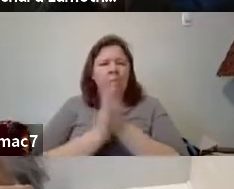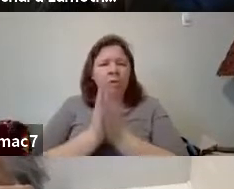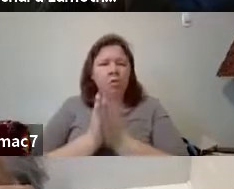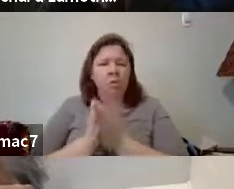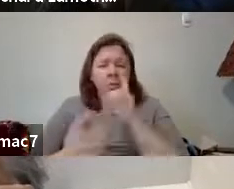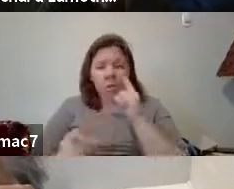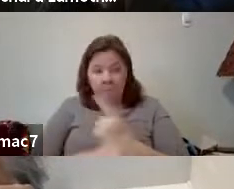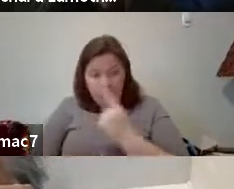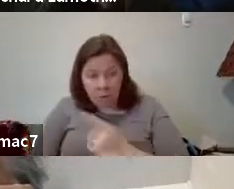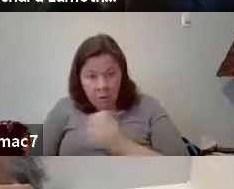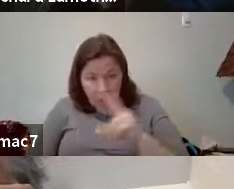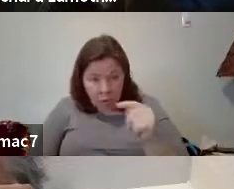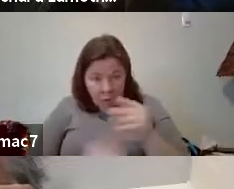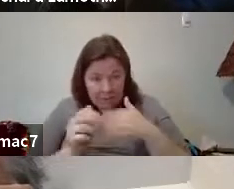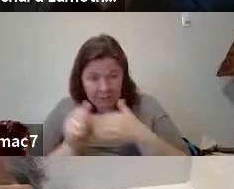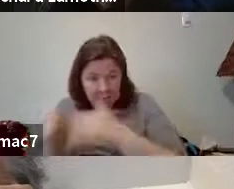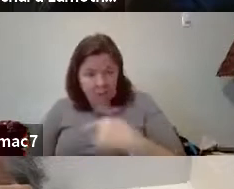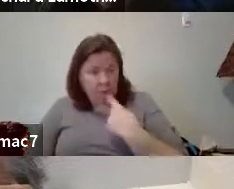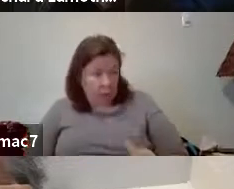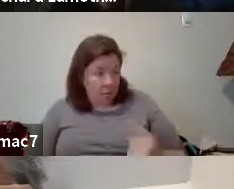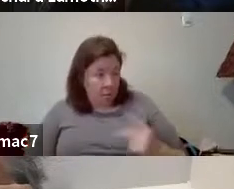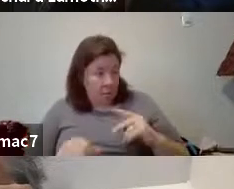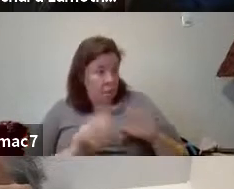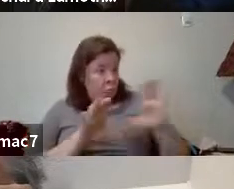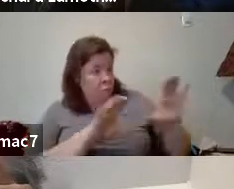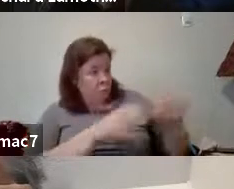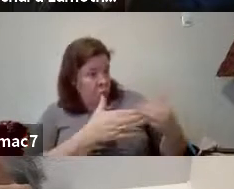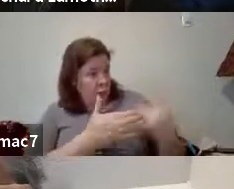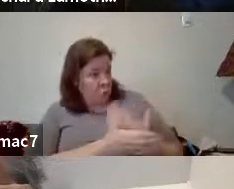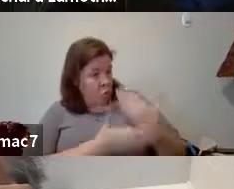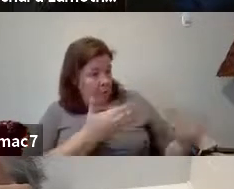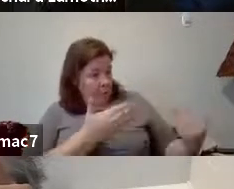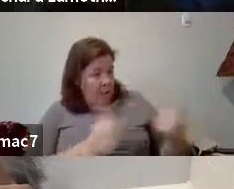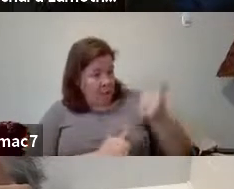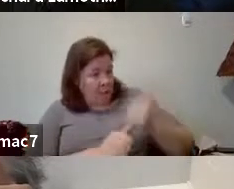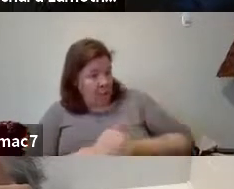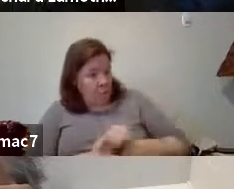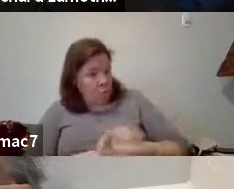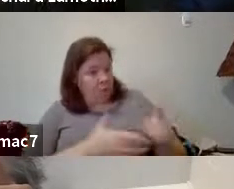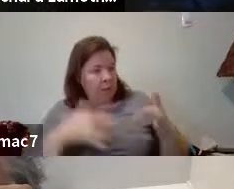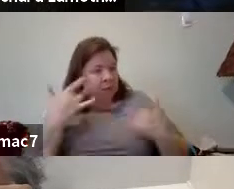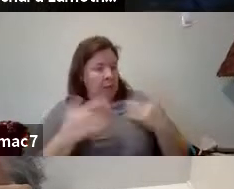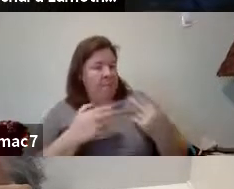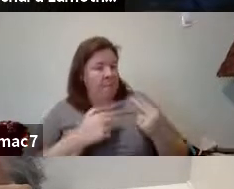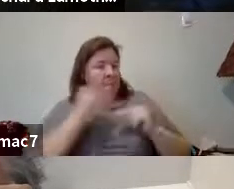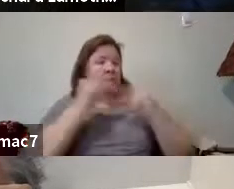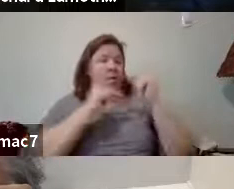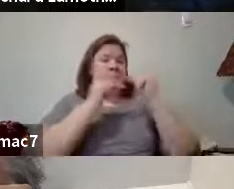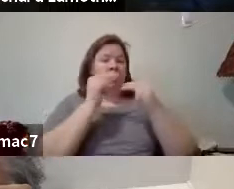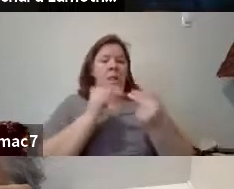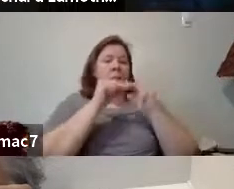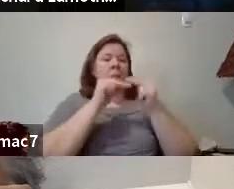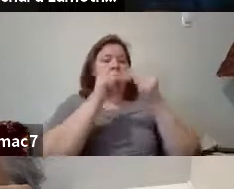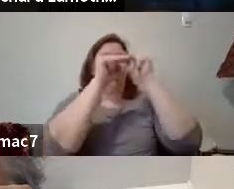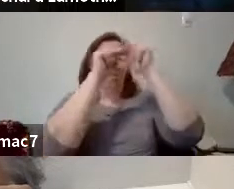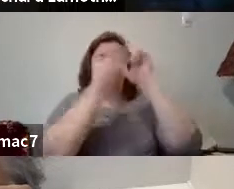that as a leader that you tell your troops a new thing every week, their excitement stays high. And so